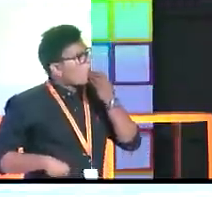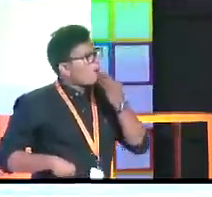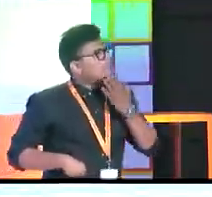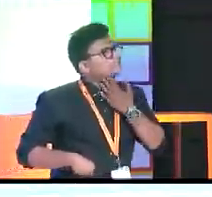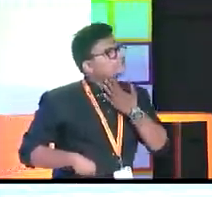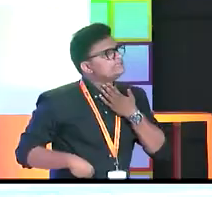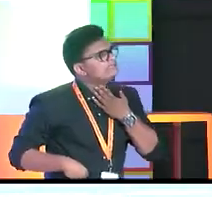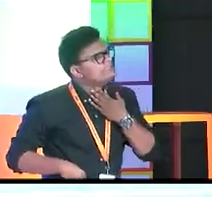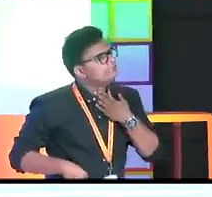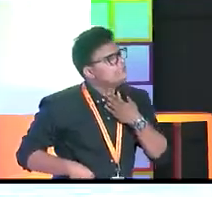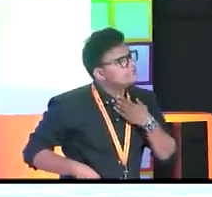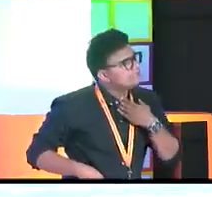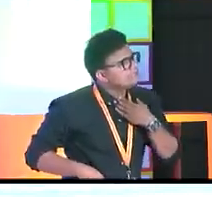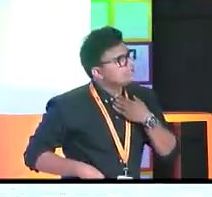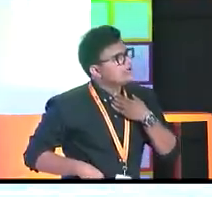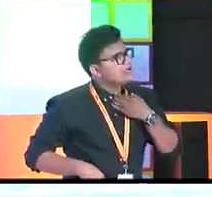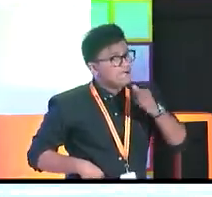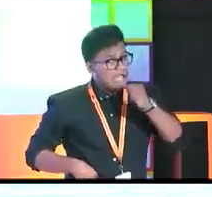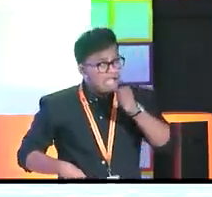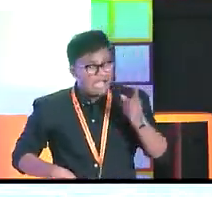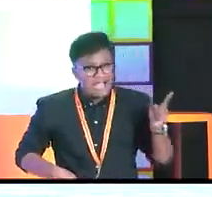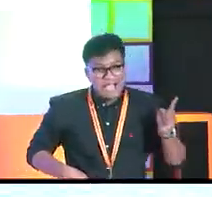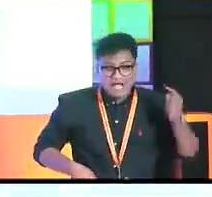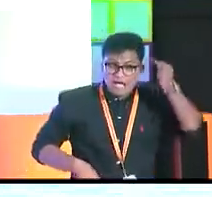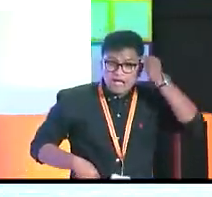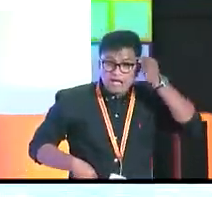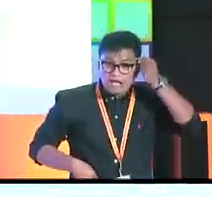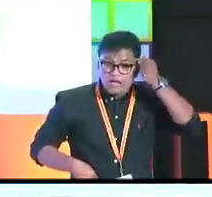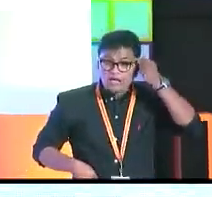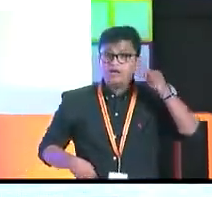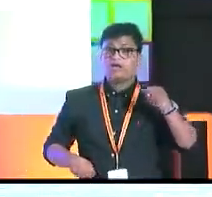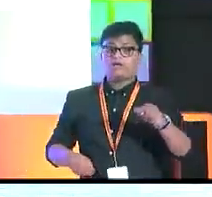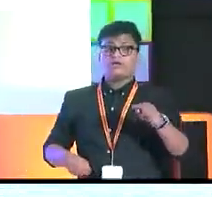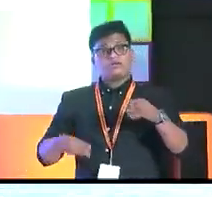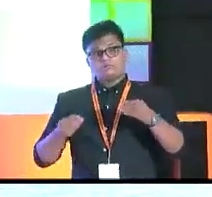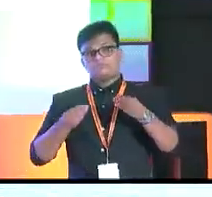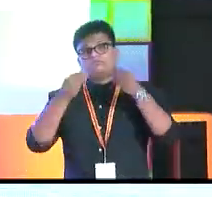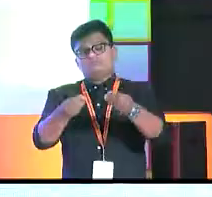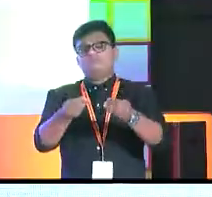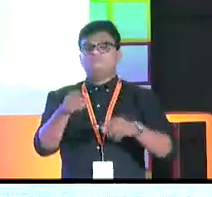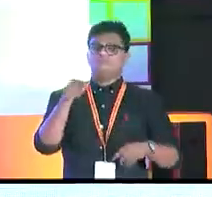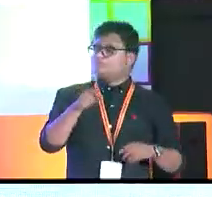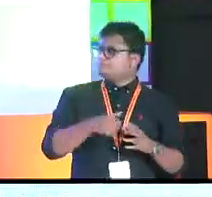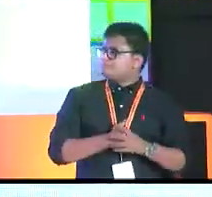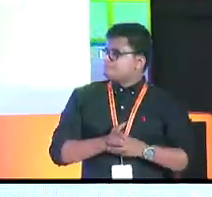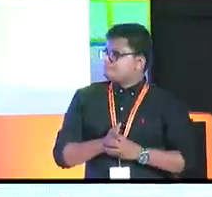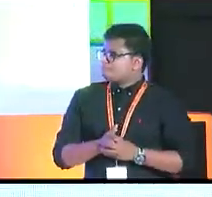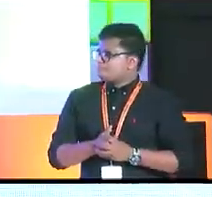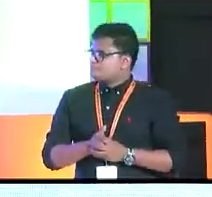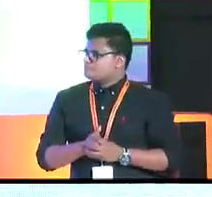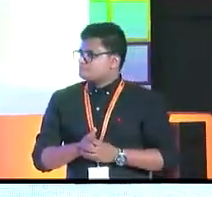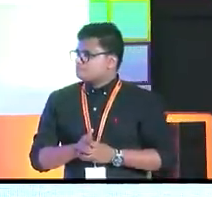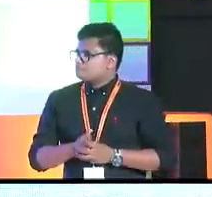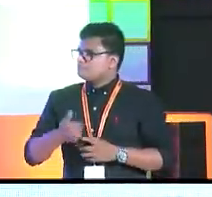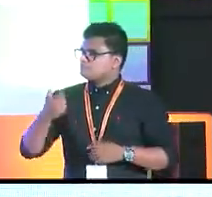par talab ek sukha to ye jagah tumhari hai. Agar nahi